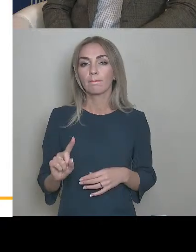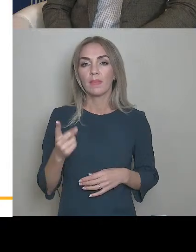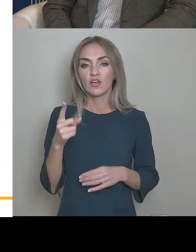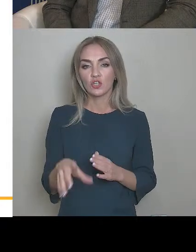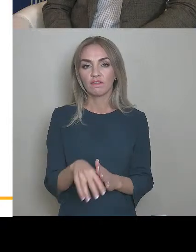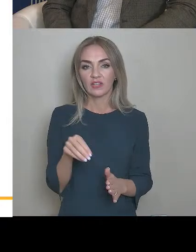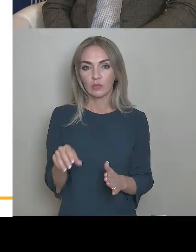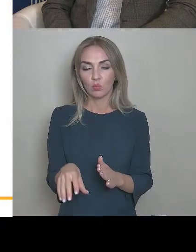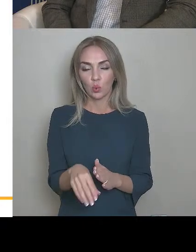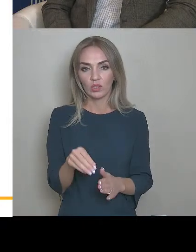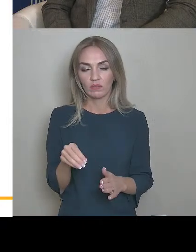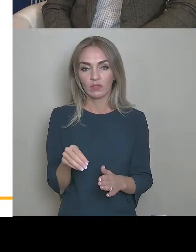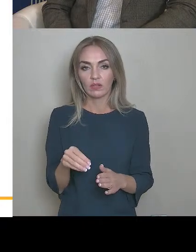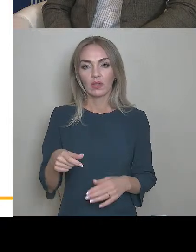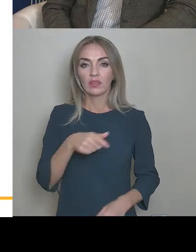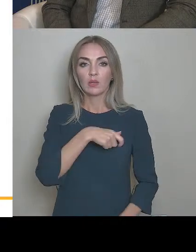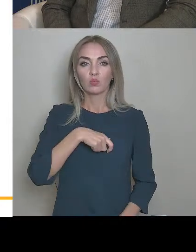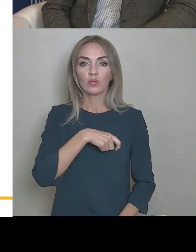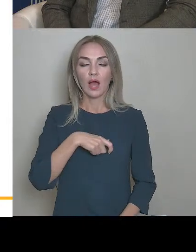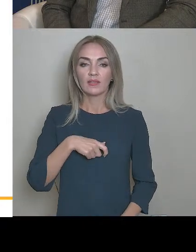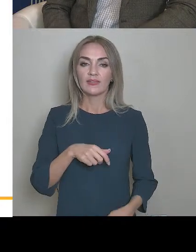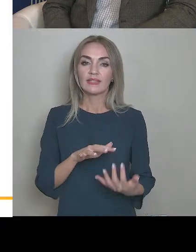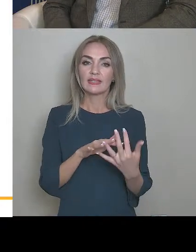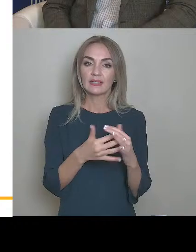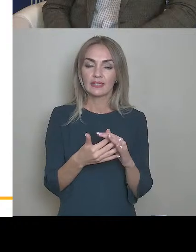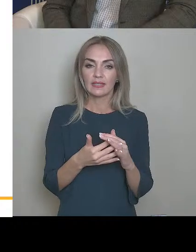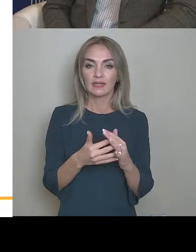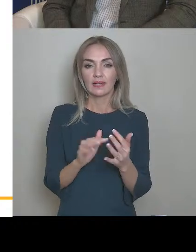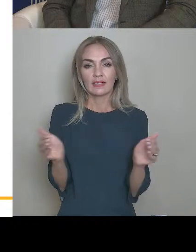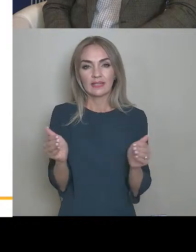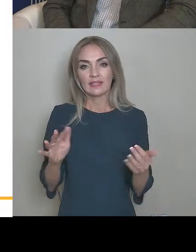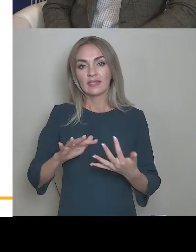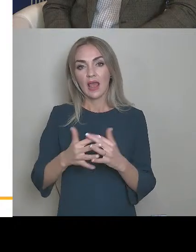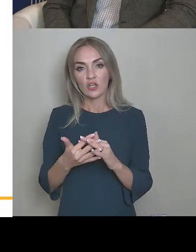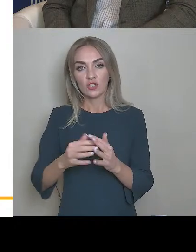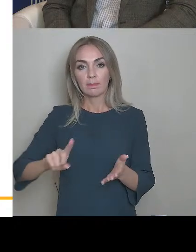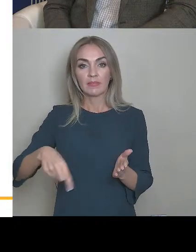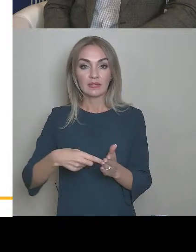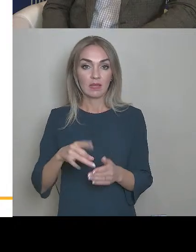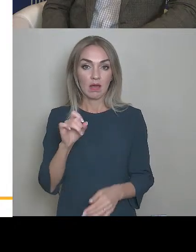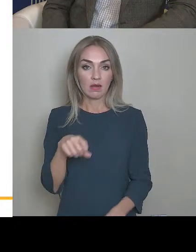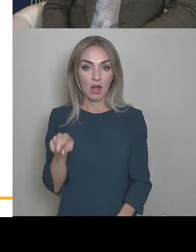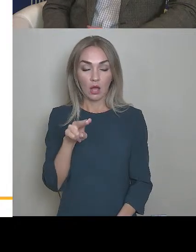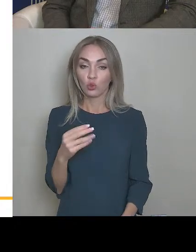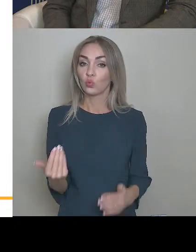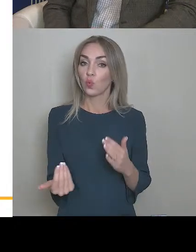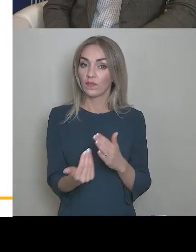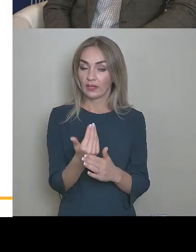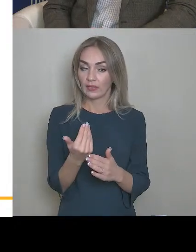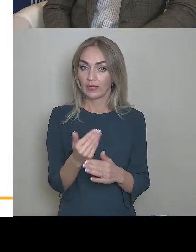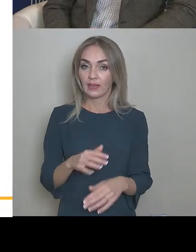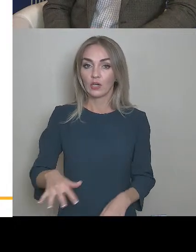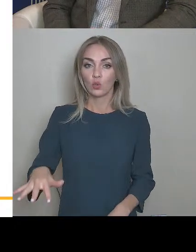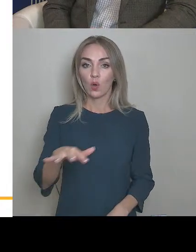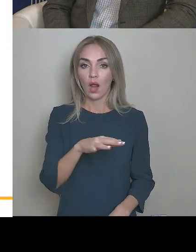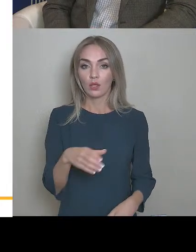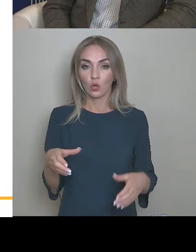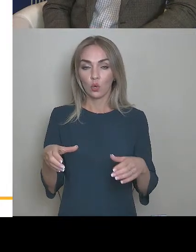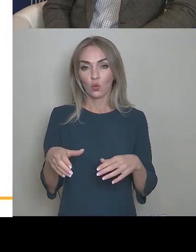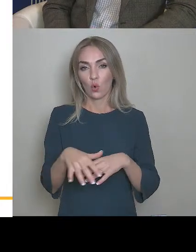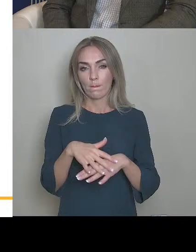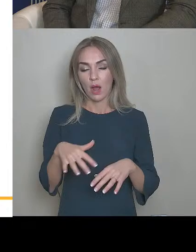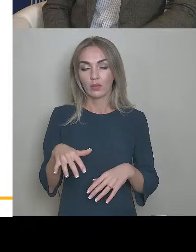of August this year, and this is about the first elections of the deputies of village, towns and